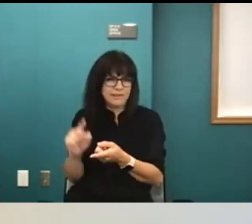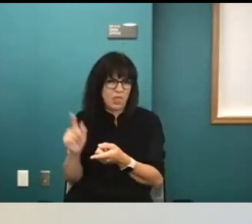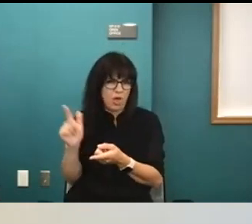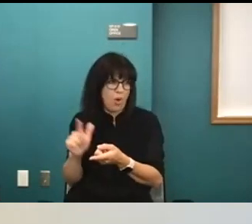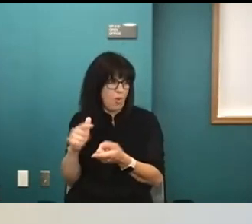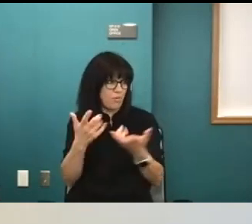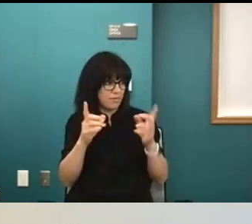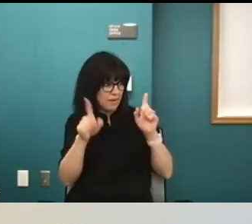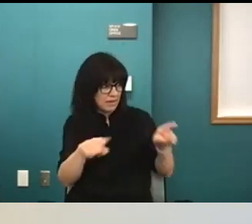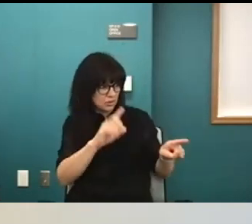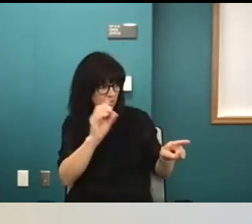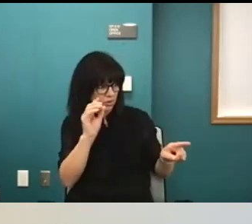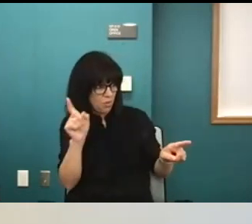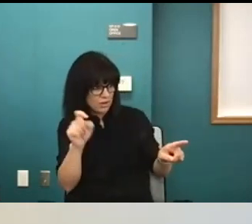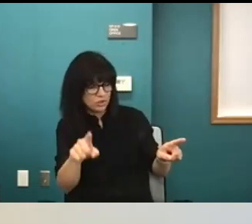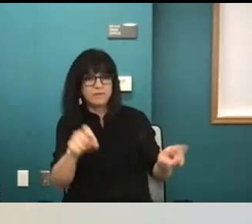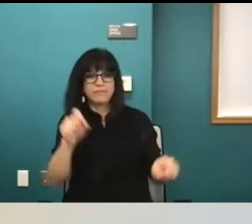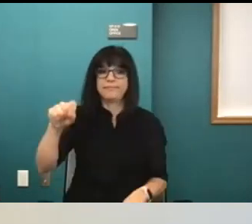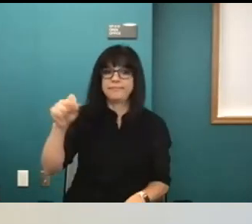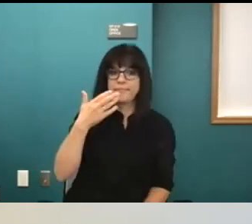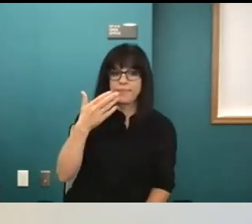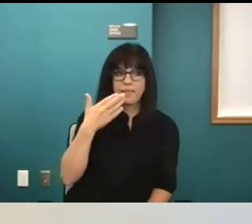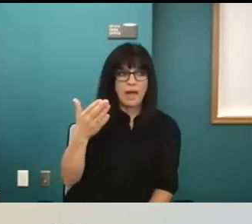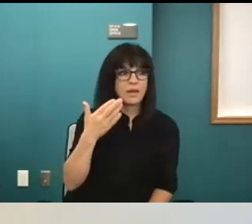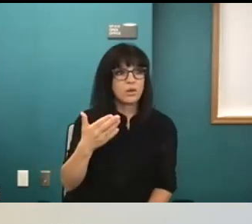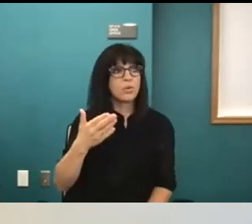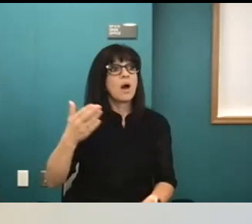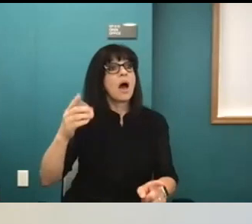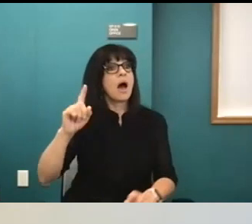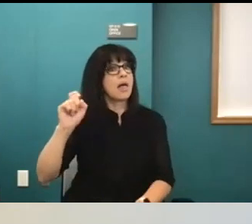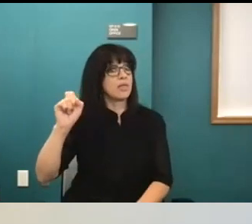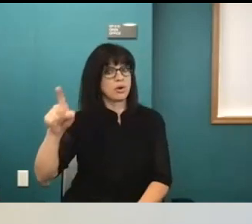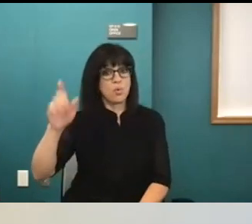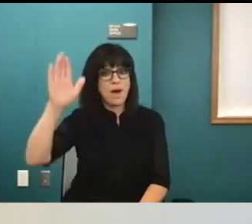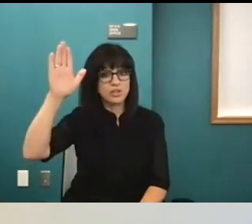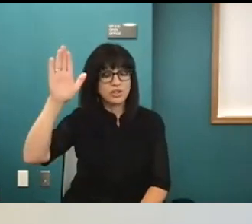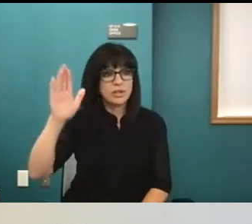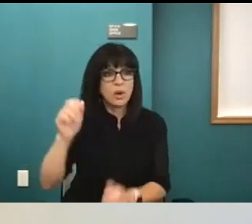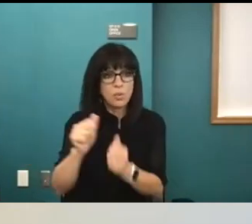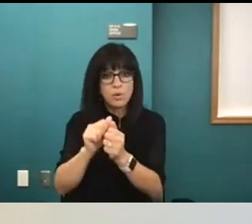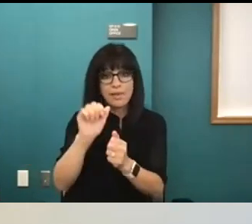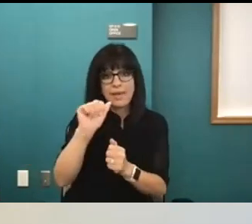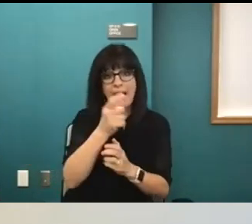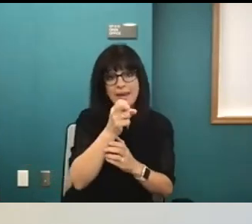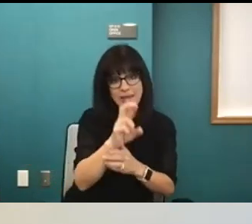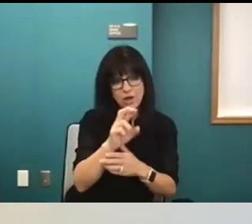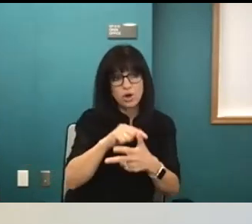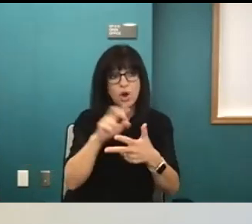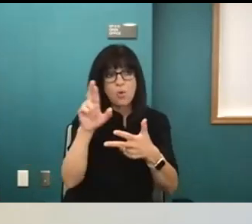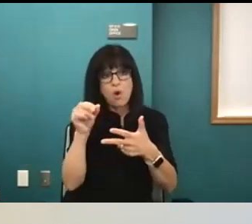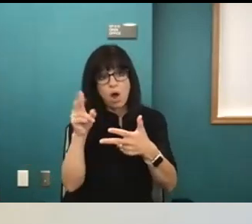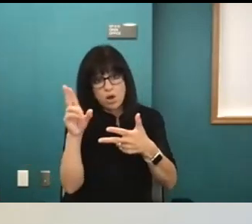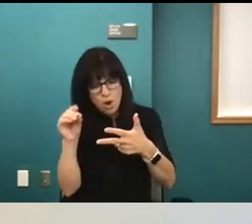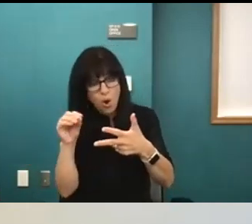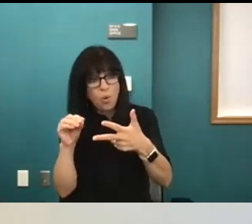question? Yeah, thank you. So can I ask, with your Adhere and your Rondo and your Bone